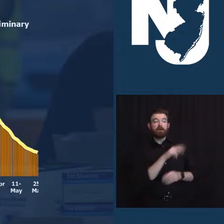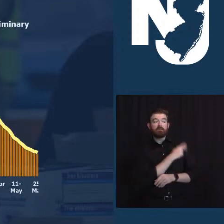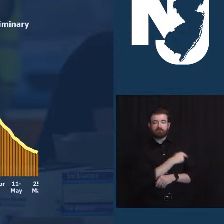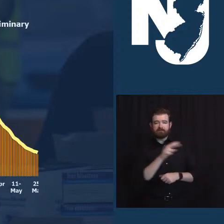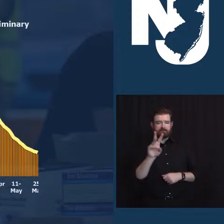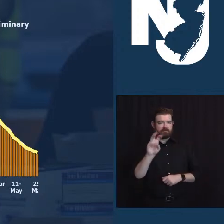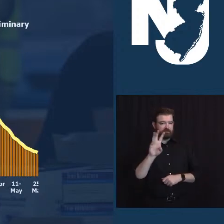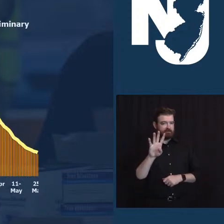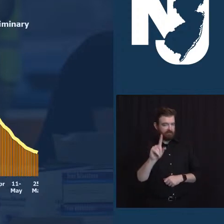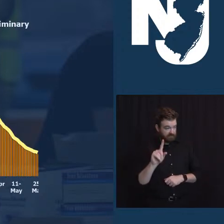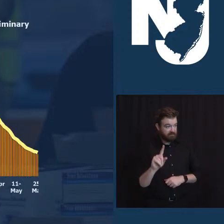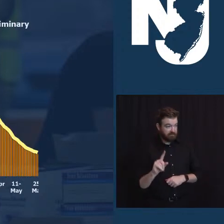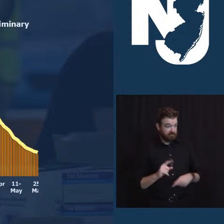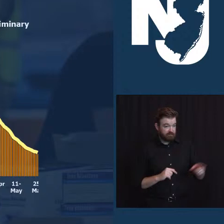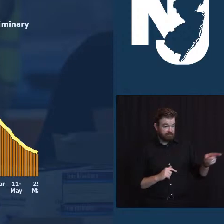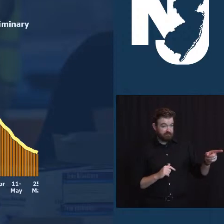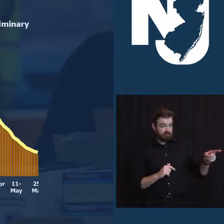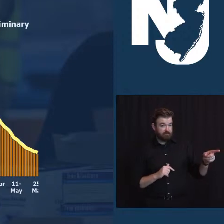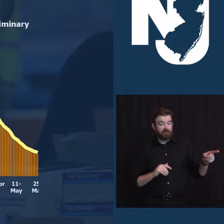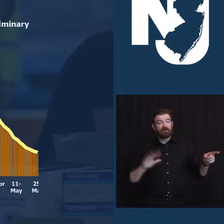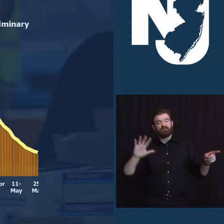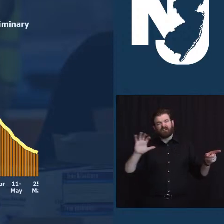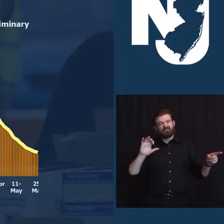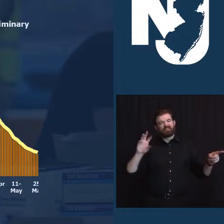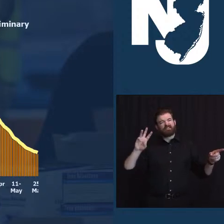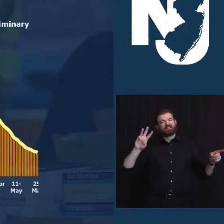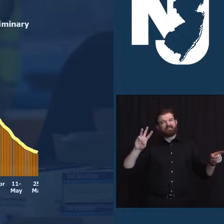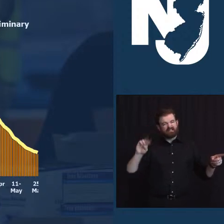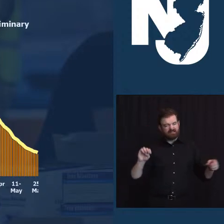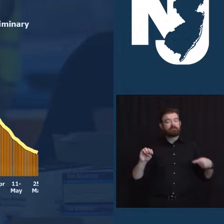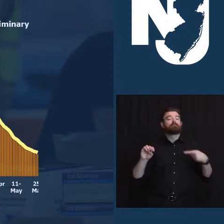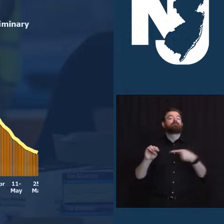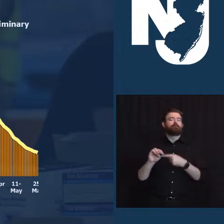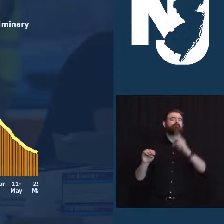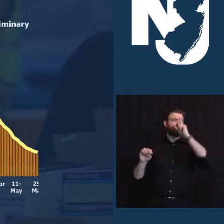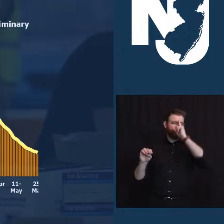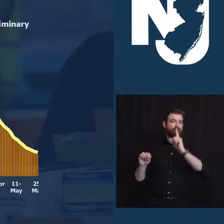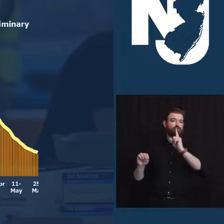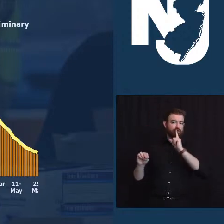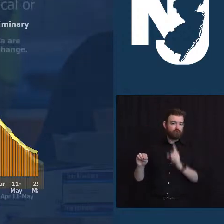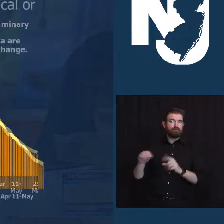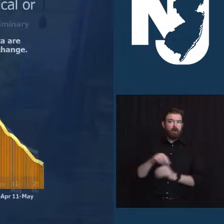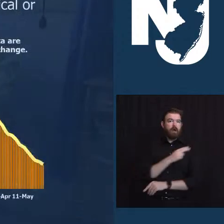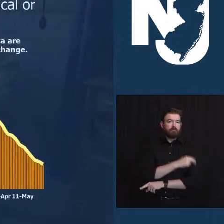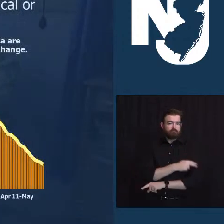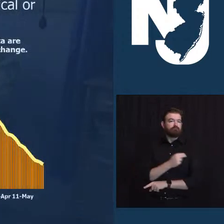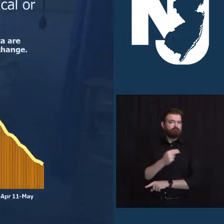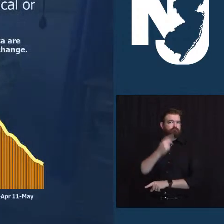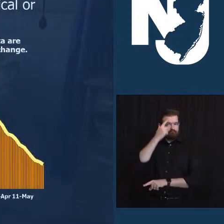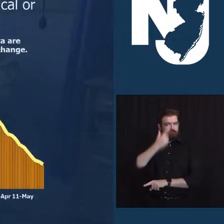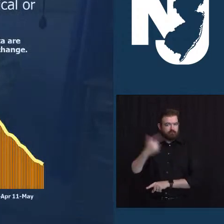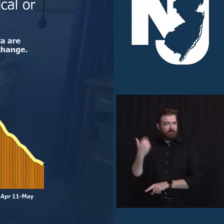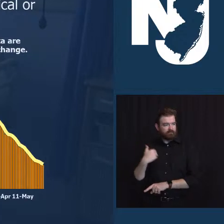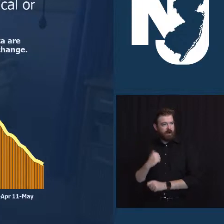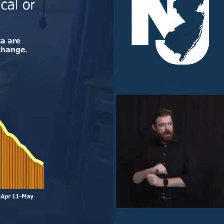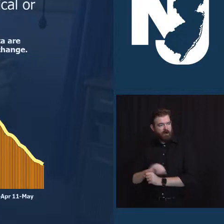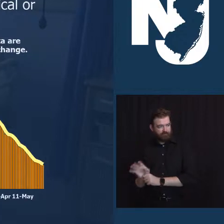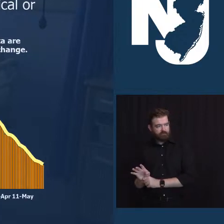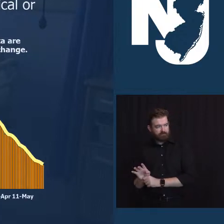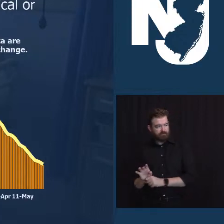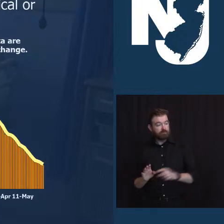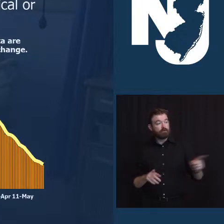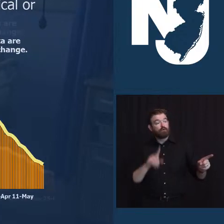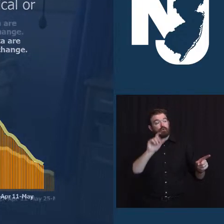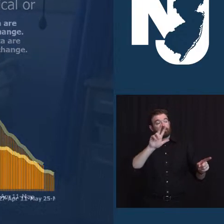including 560 confirmed, 81 awaiting test results, 137 of whom in ICU,